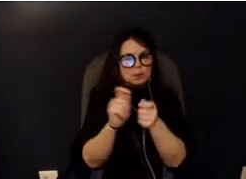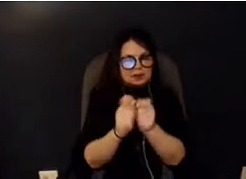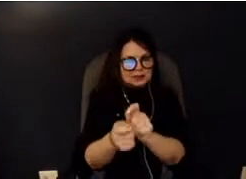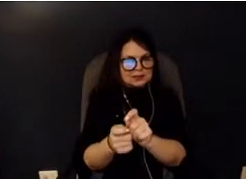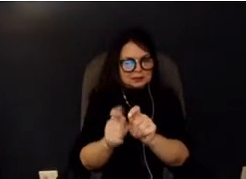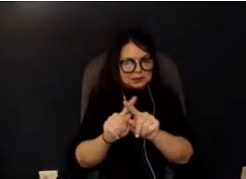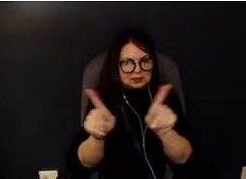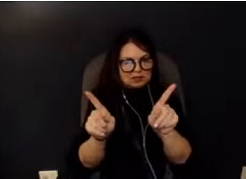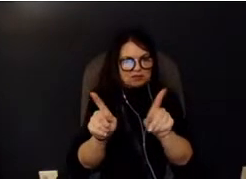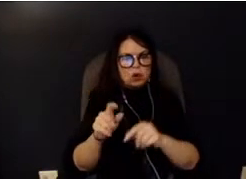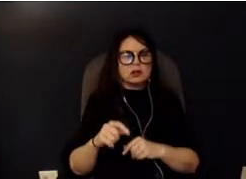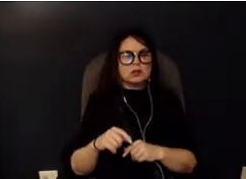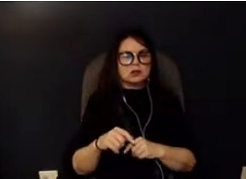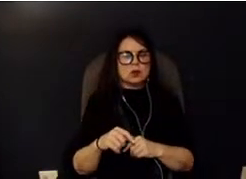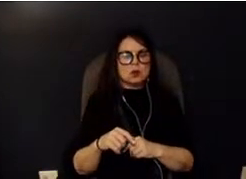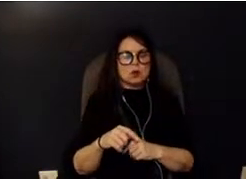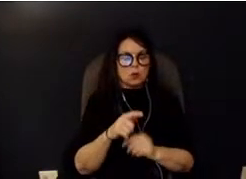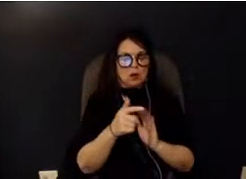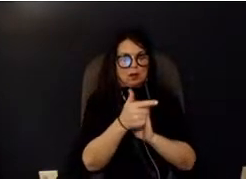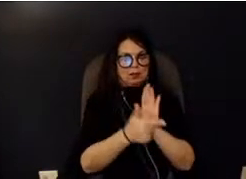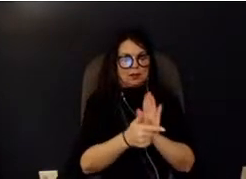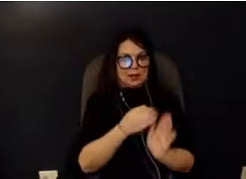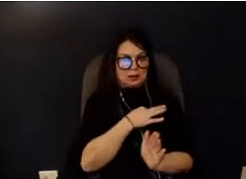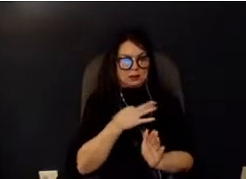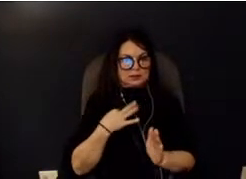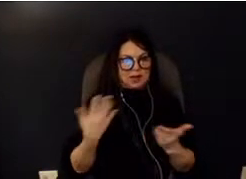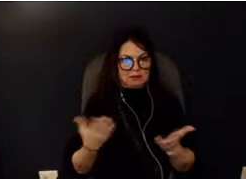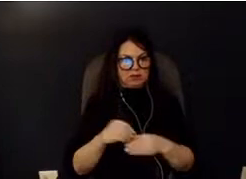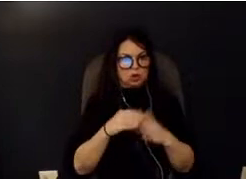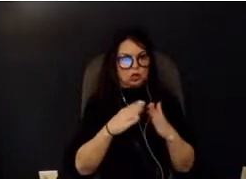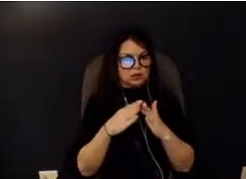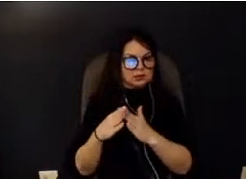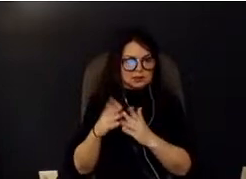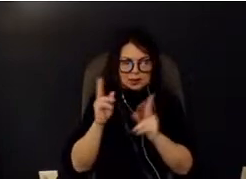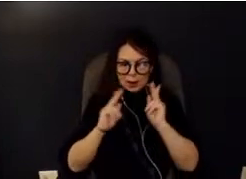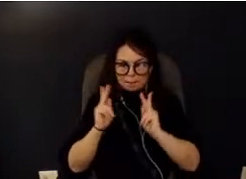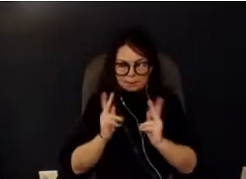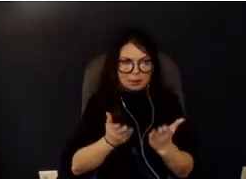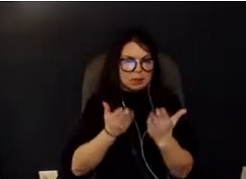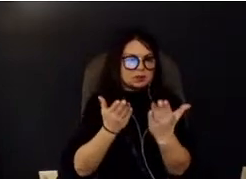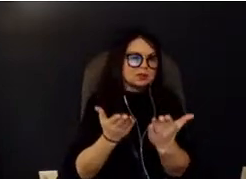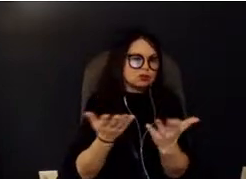city, people suggested a better and clearer way of